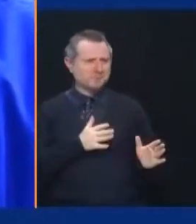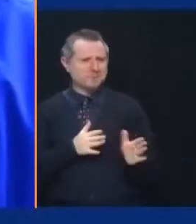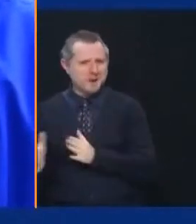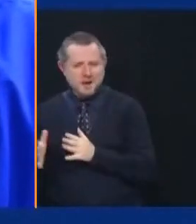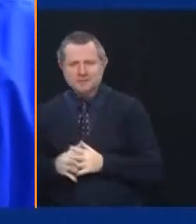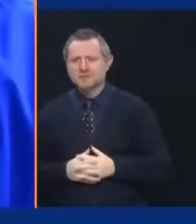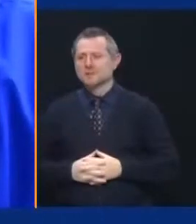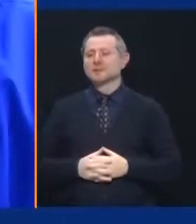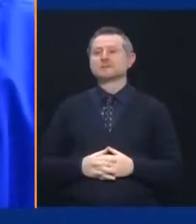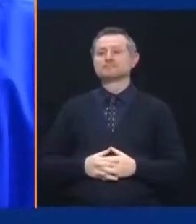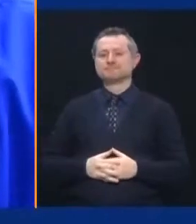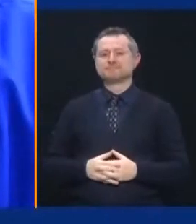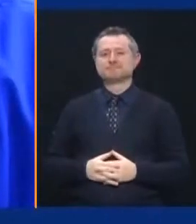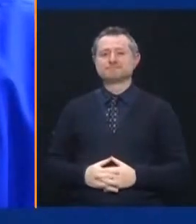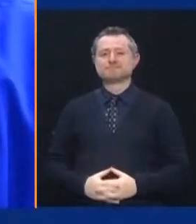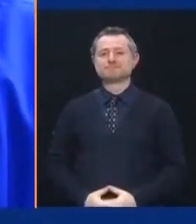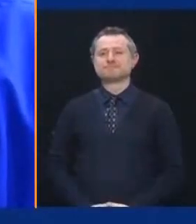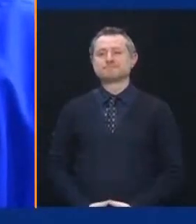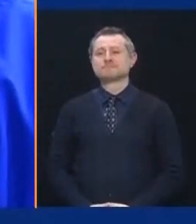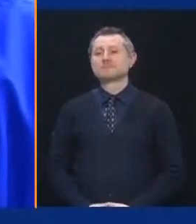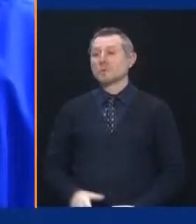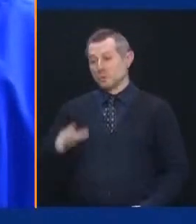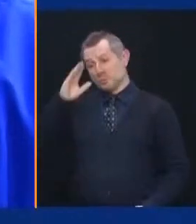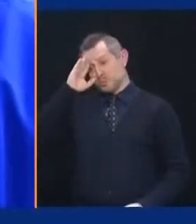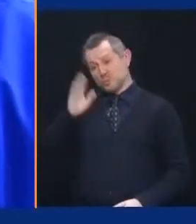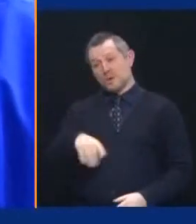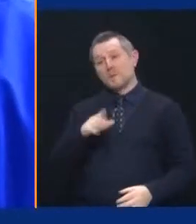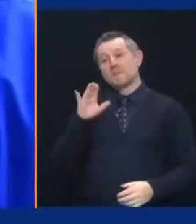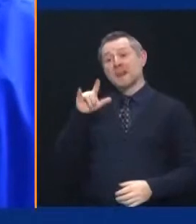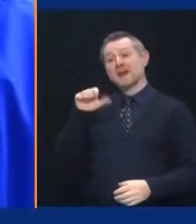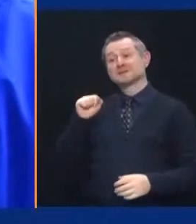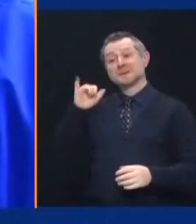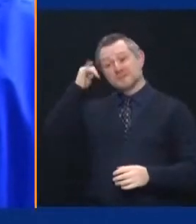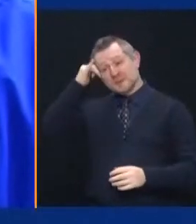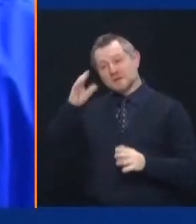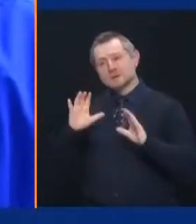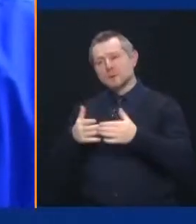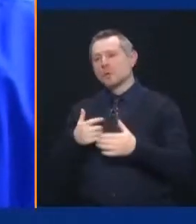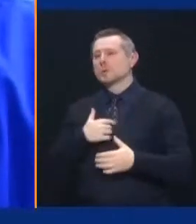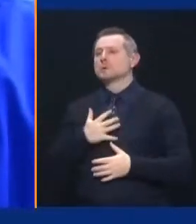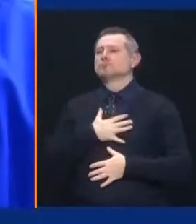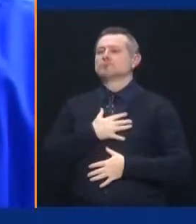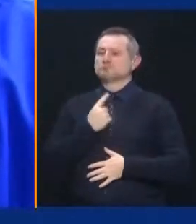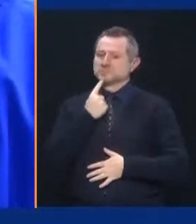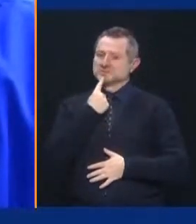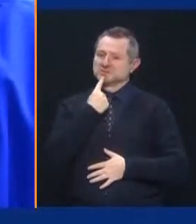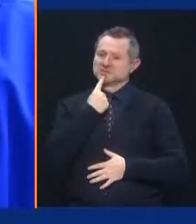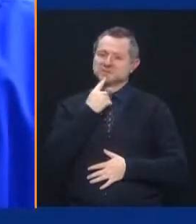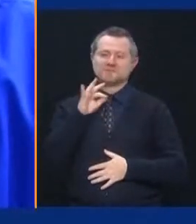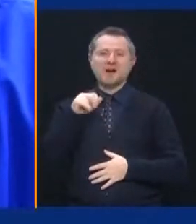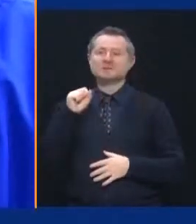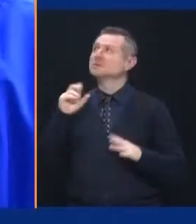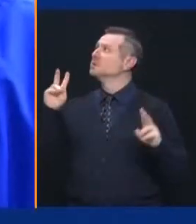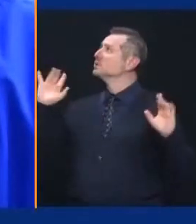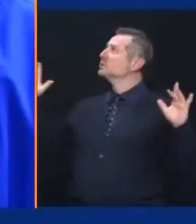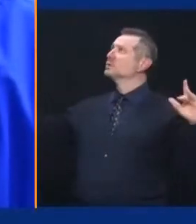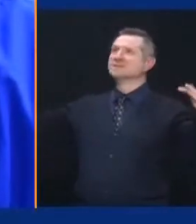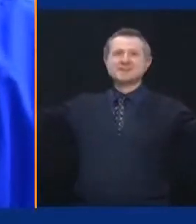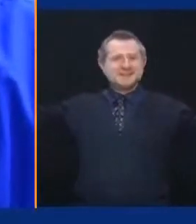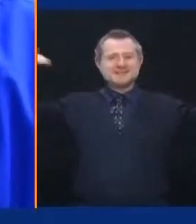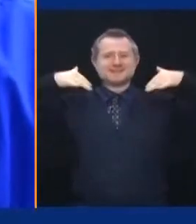know, the entire Bills organization misses the energy of our fans at our games.